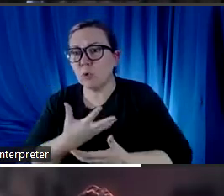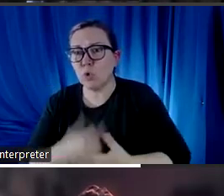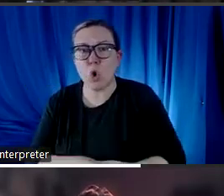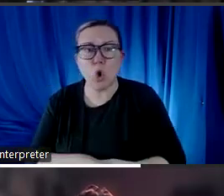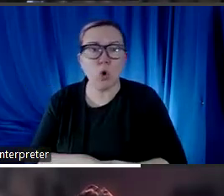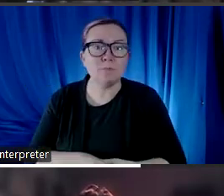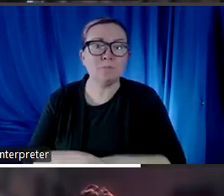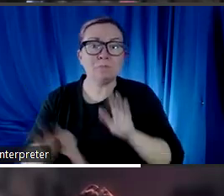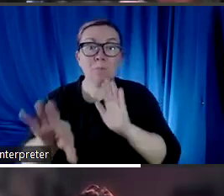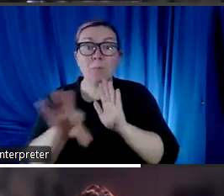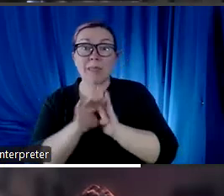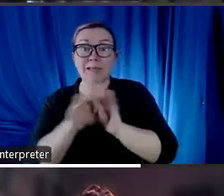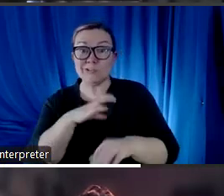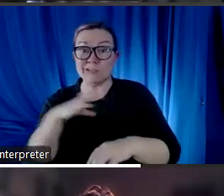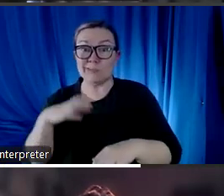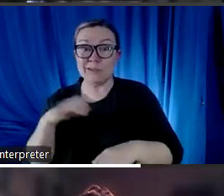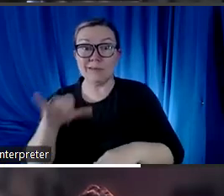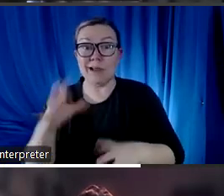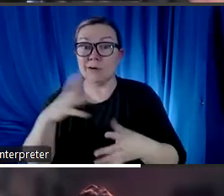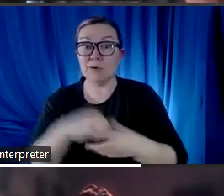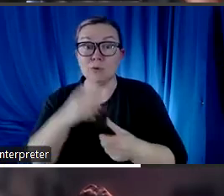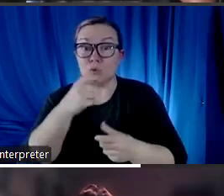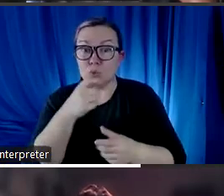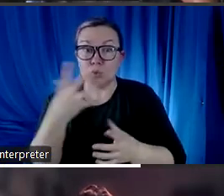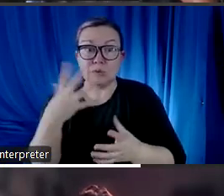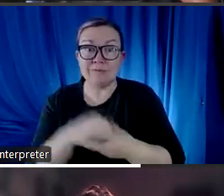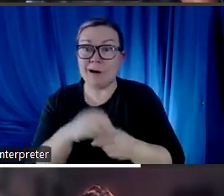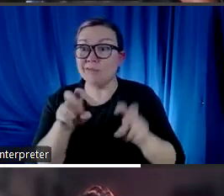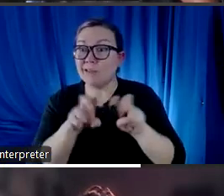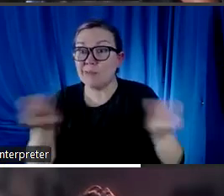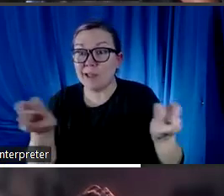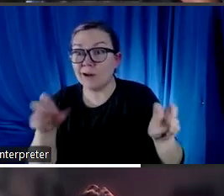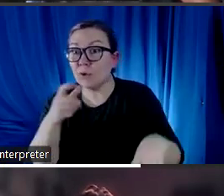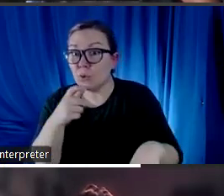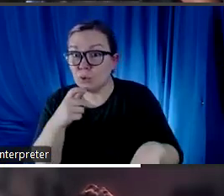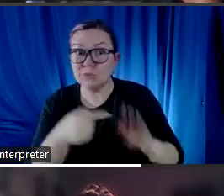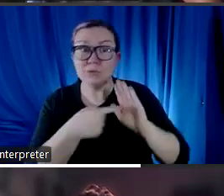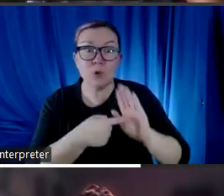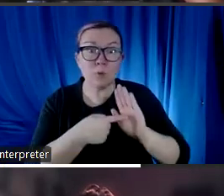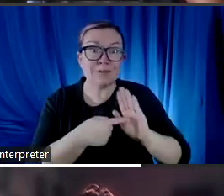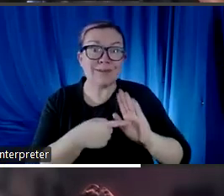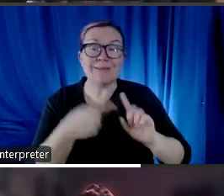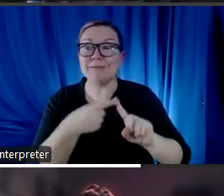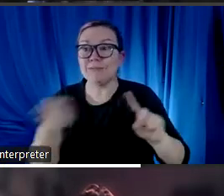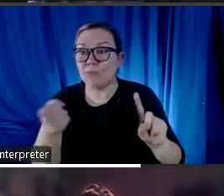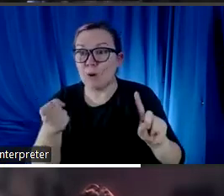Selection committee, we always include just who's on that panel. So representatives from The Arts and Culture